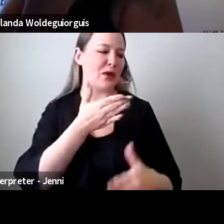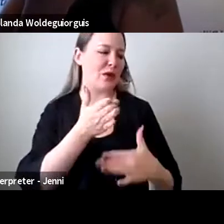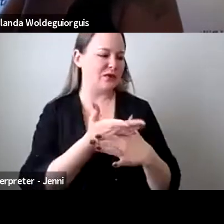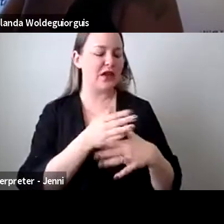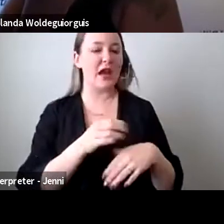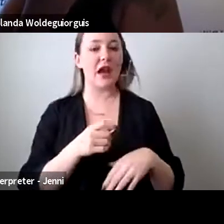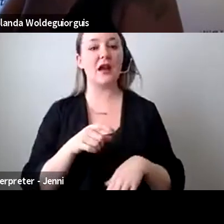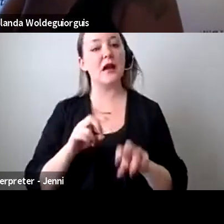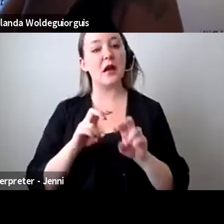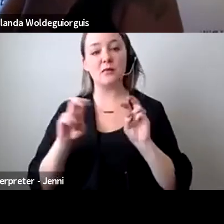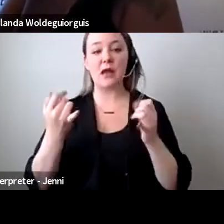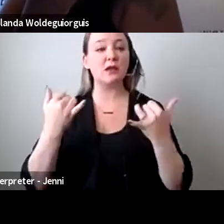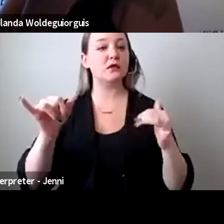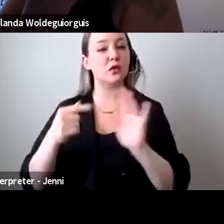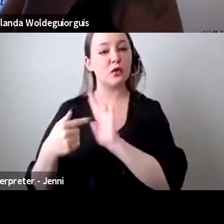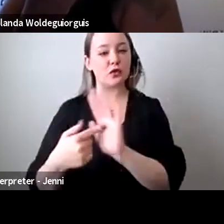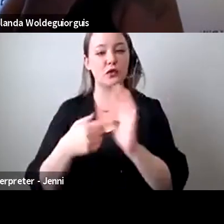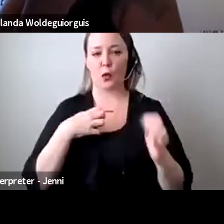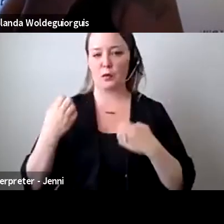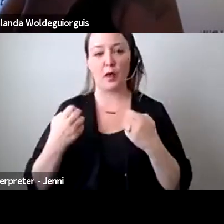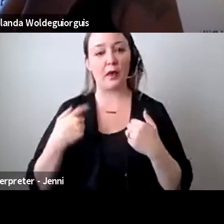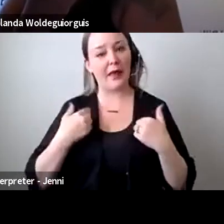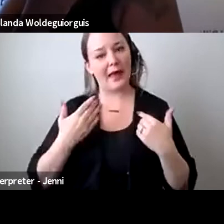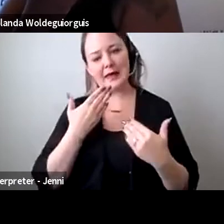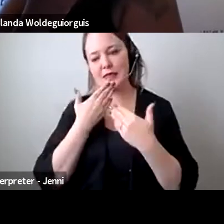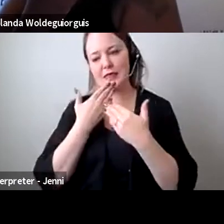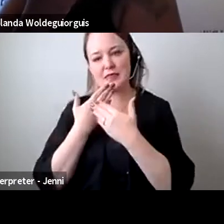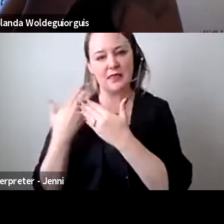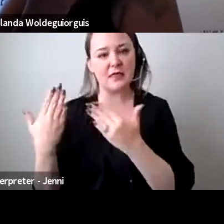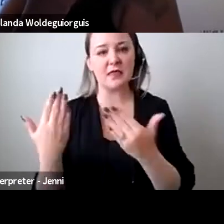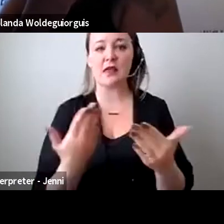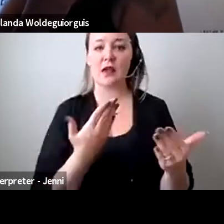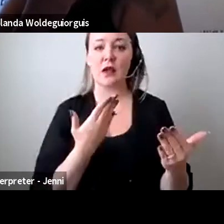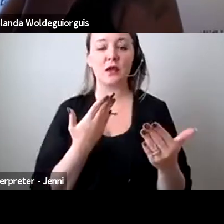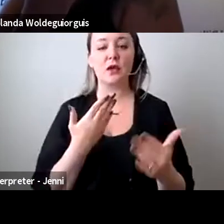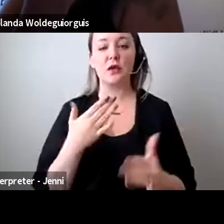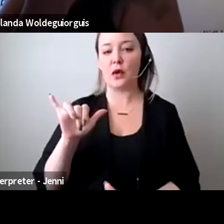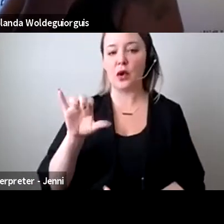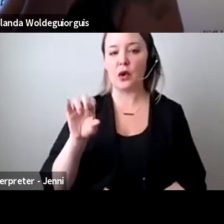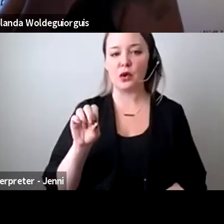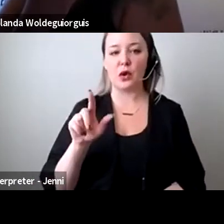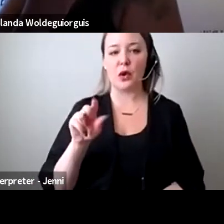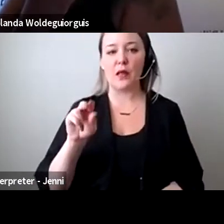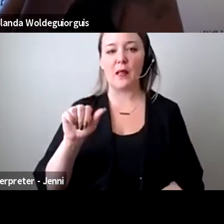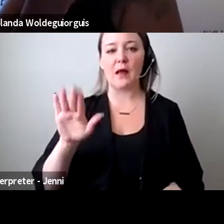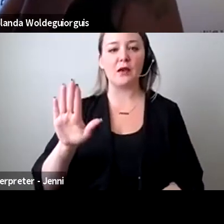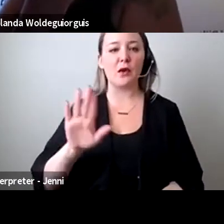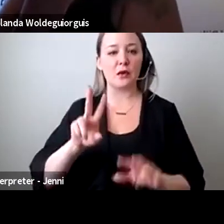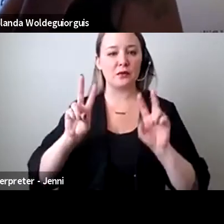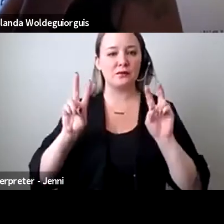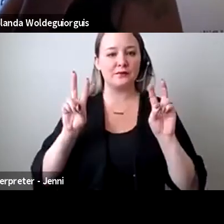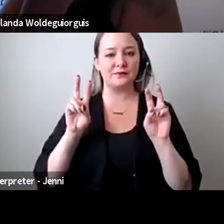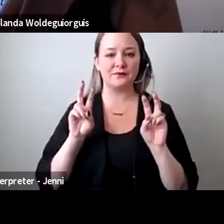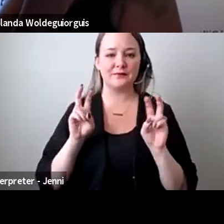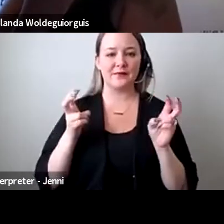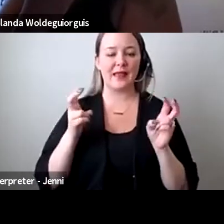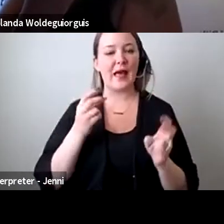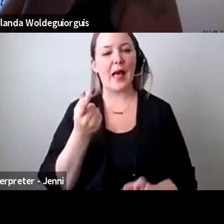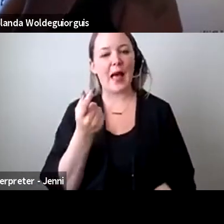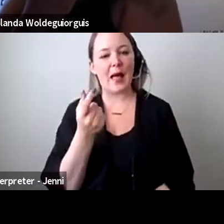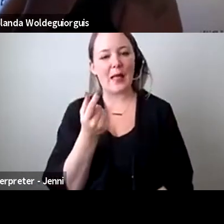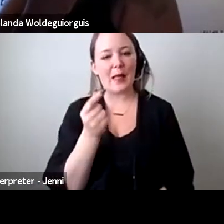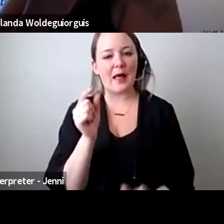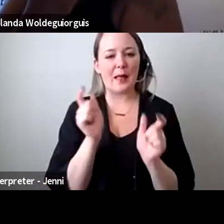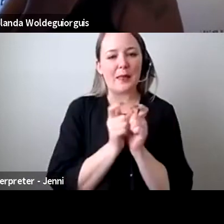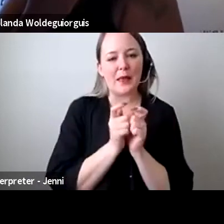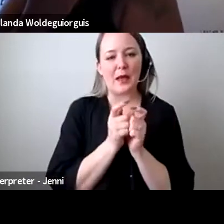panel. So I thank all of you for, Yolanda labeled her piece as a little piece of my soul, but